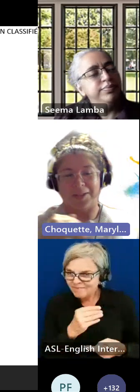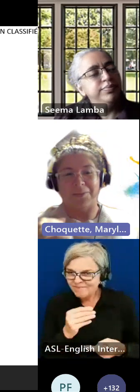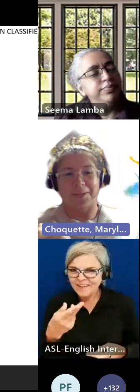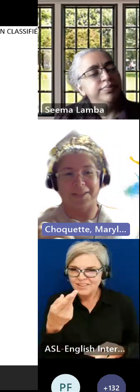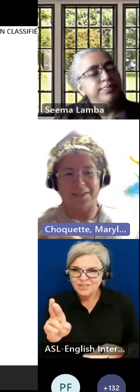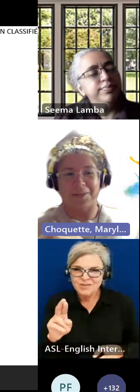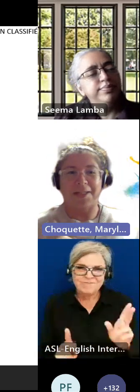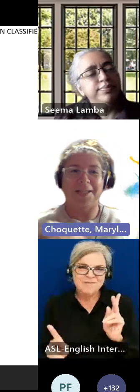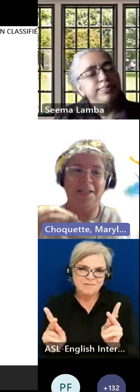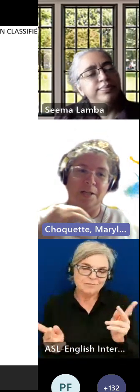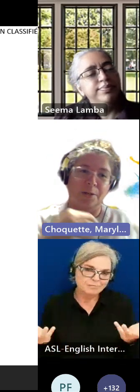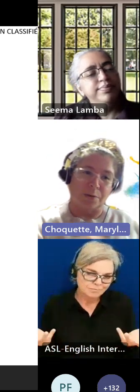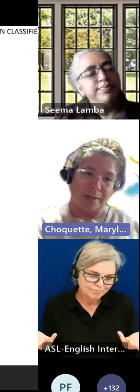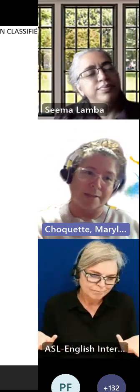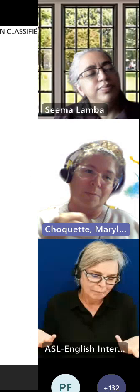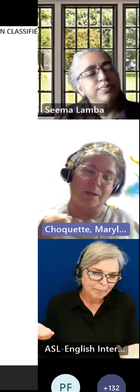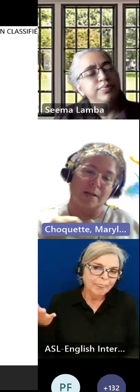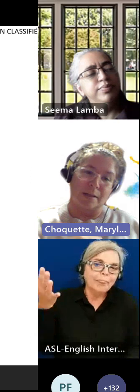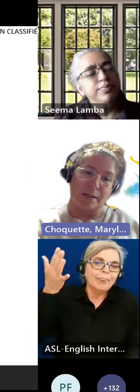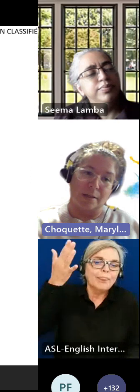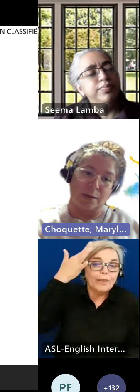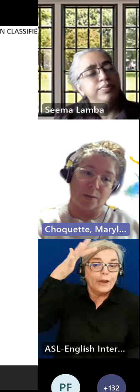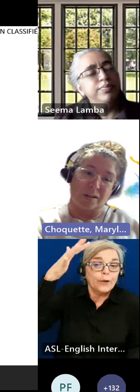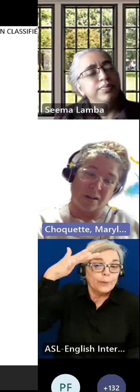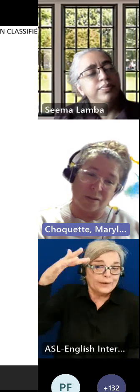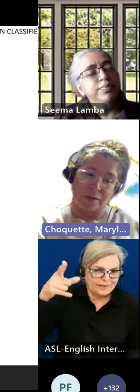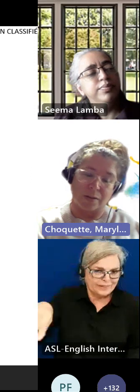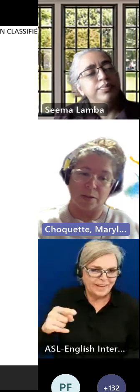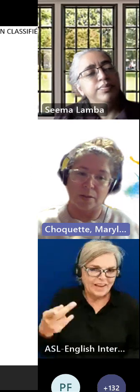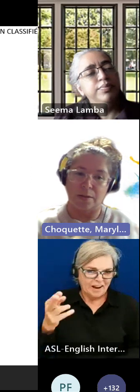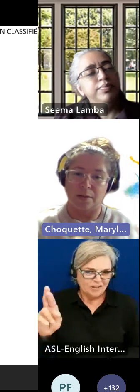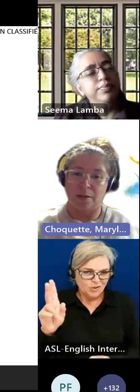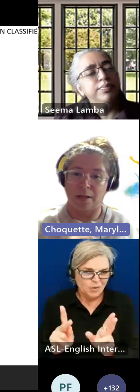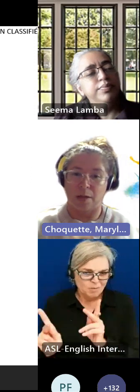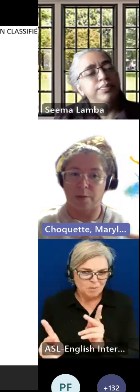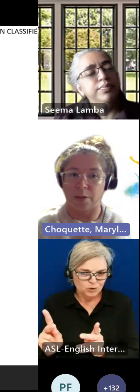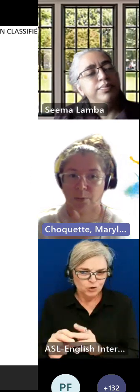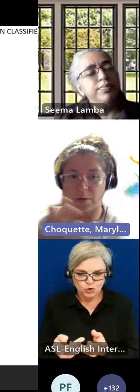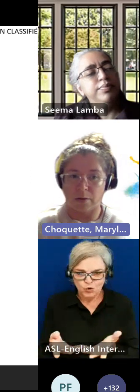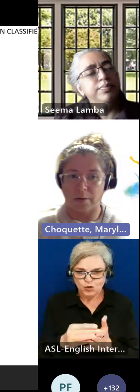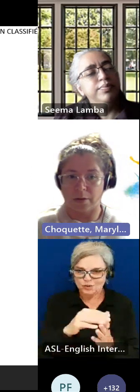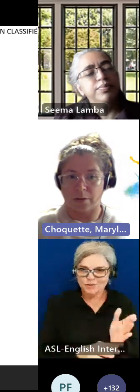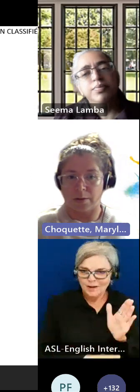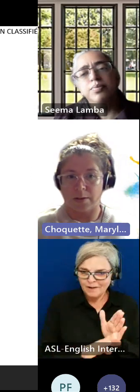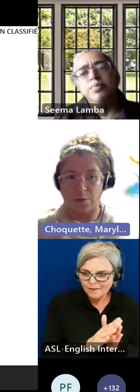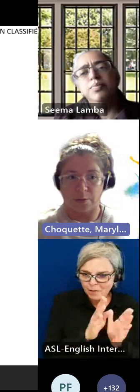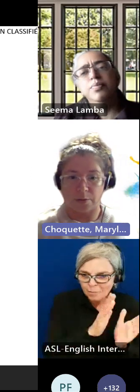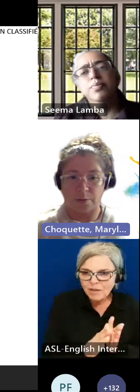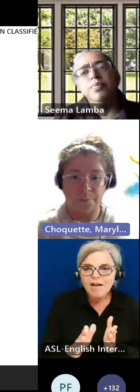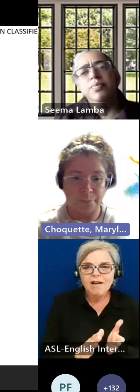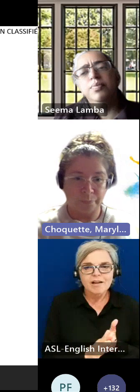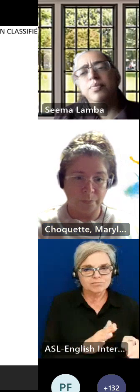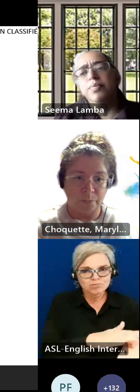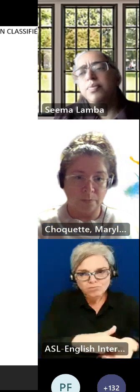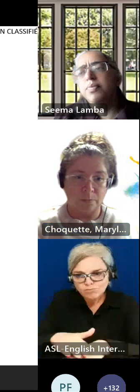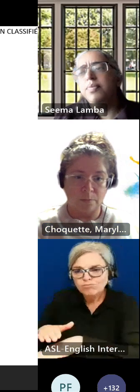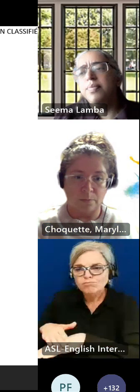they should be implementing the plan, creating the plan, and doing the consultations in collaboration with all the other